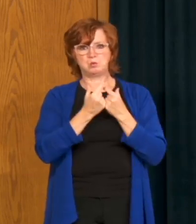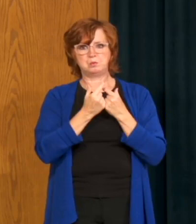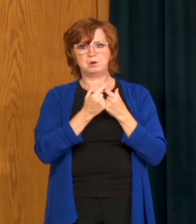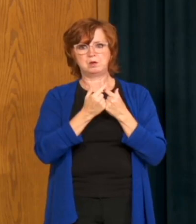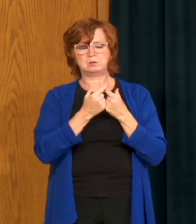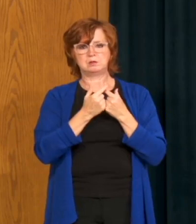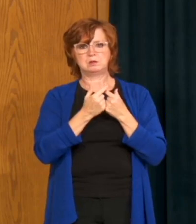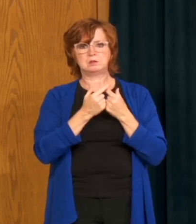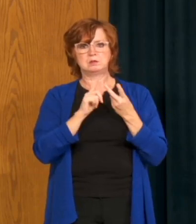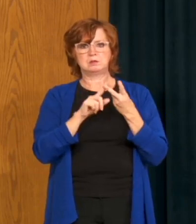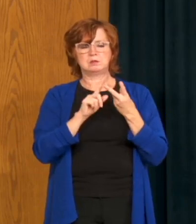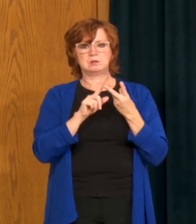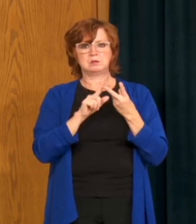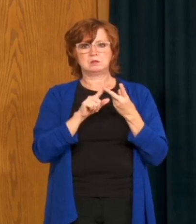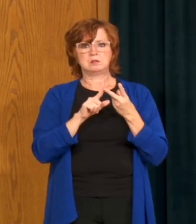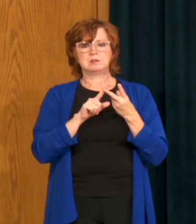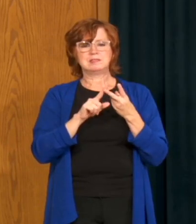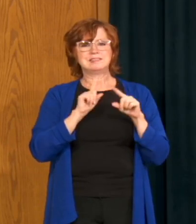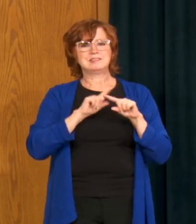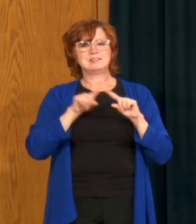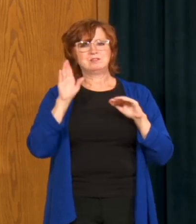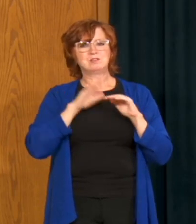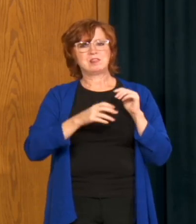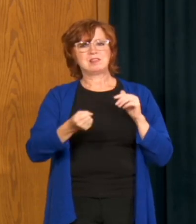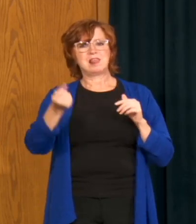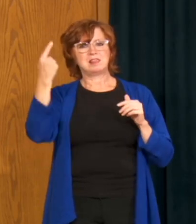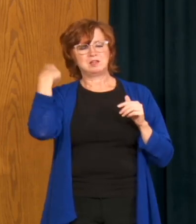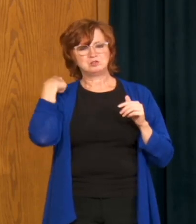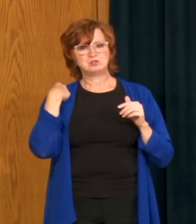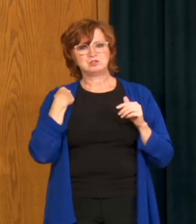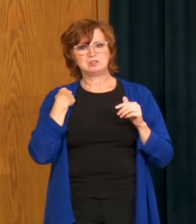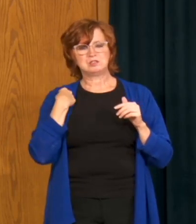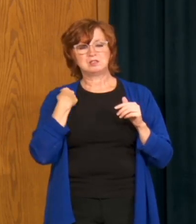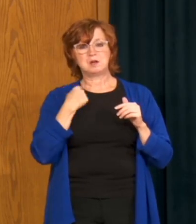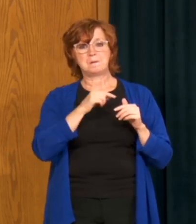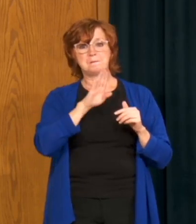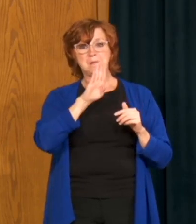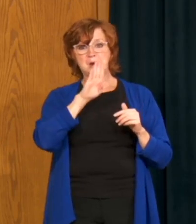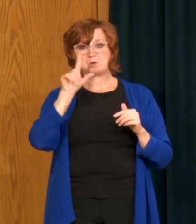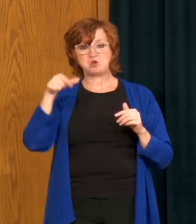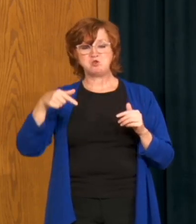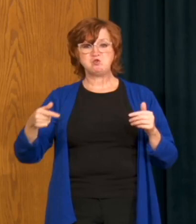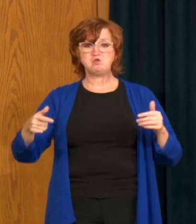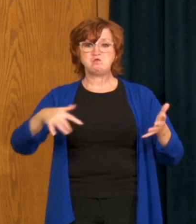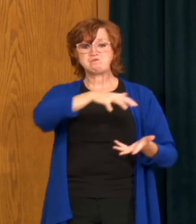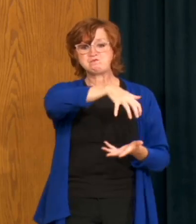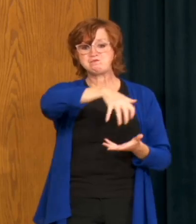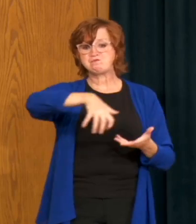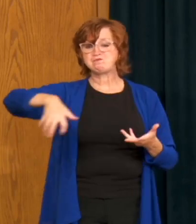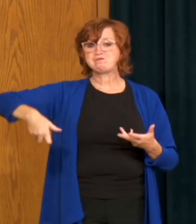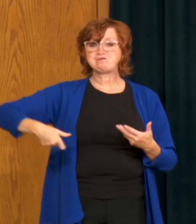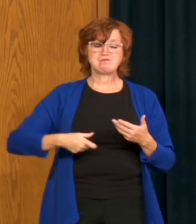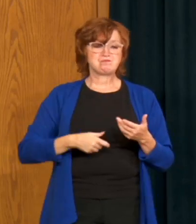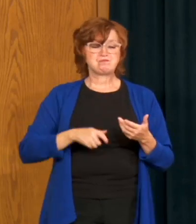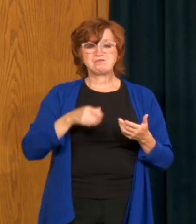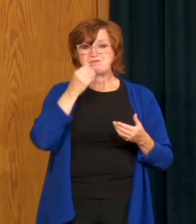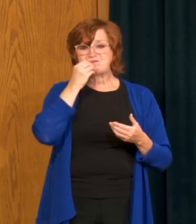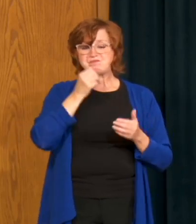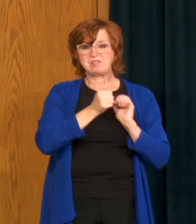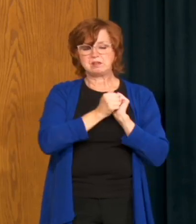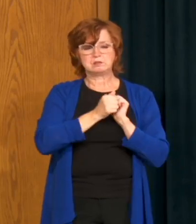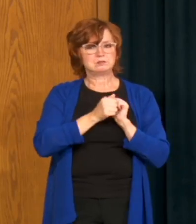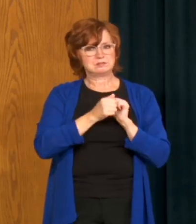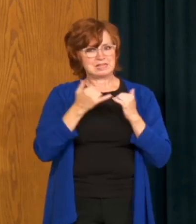year if you're having a backyard barbecue is important. And I think because that's where transmission happens, those everyday, day-to-day